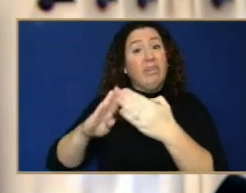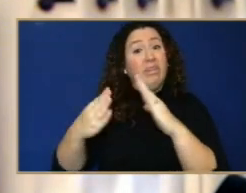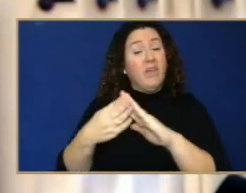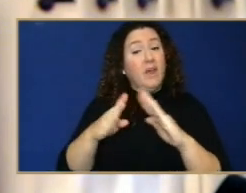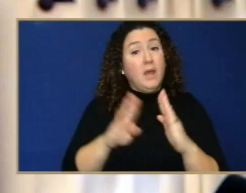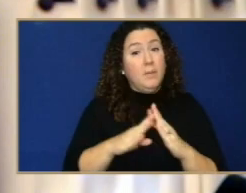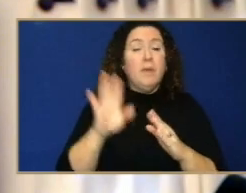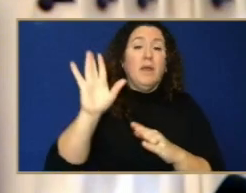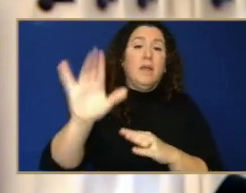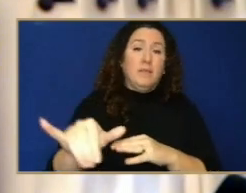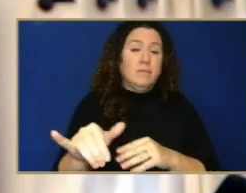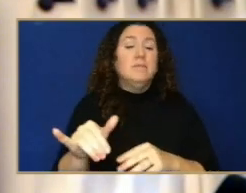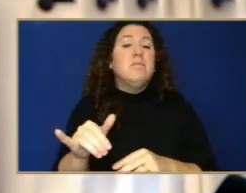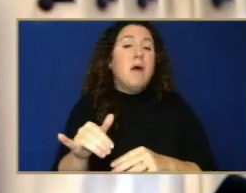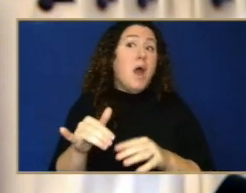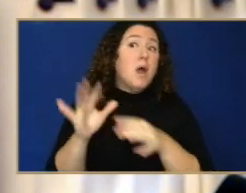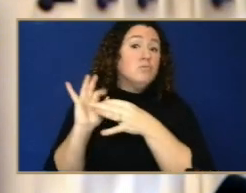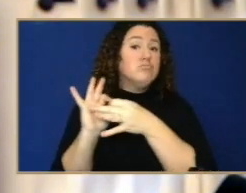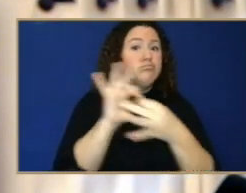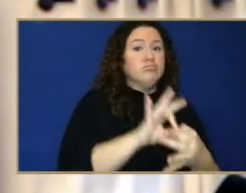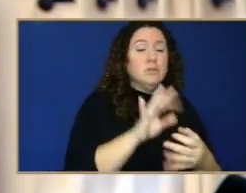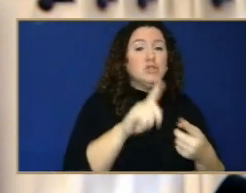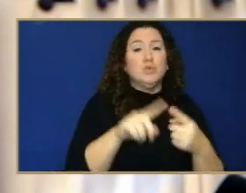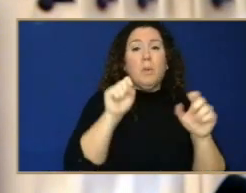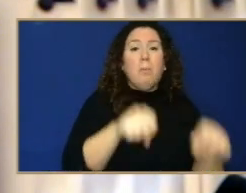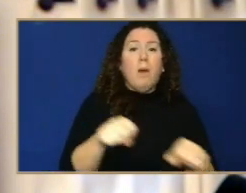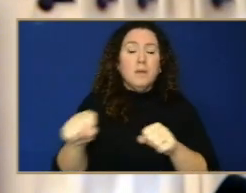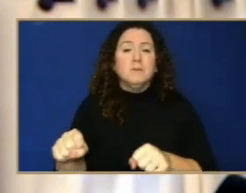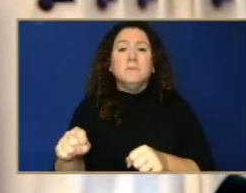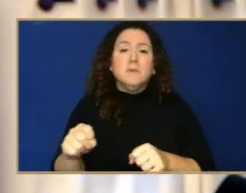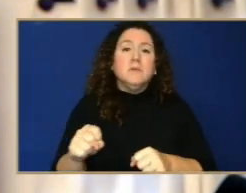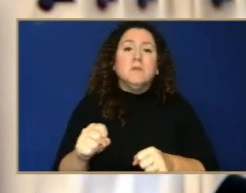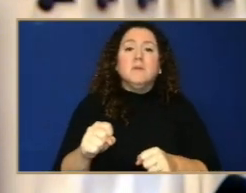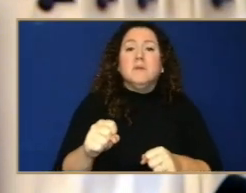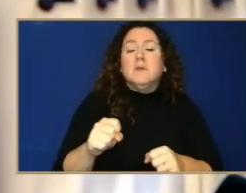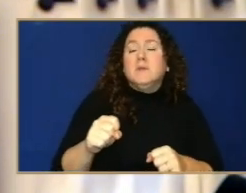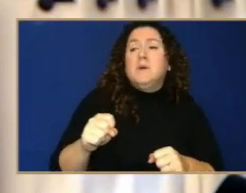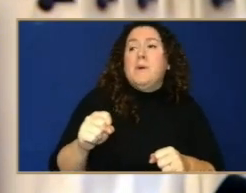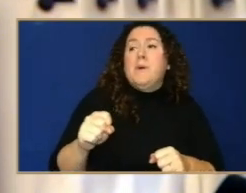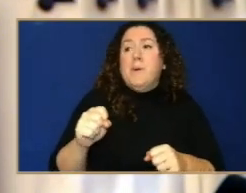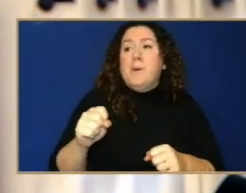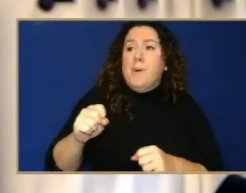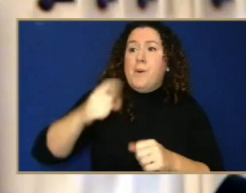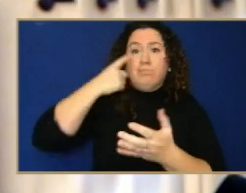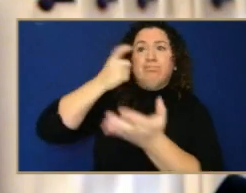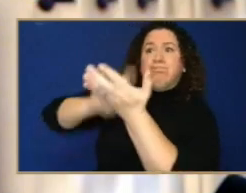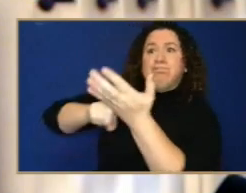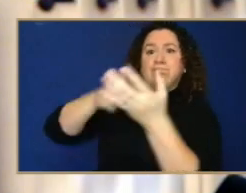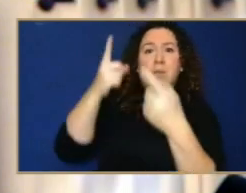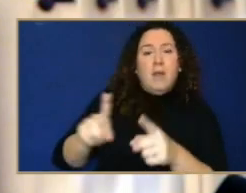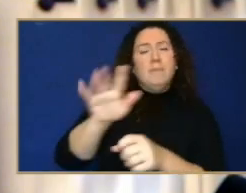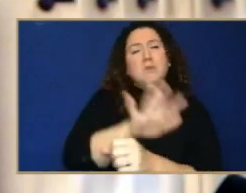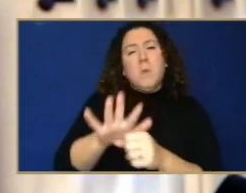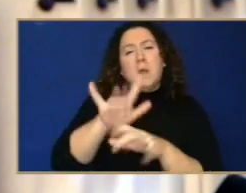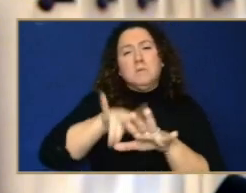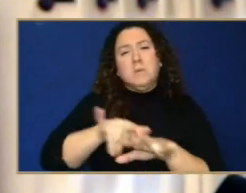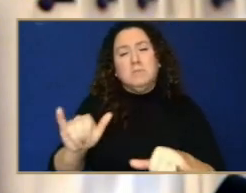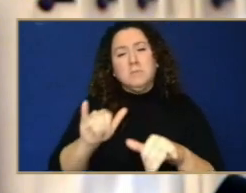observations around several years BC near the birth of Christ, and uh,